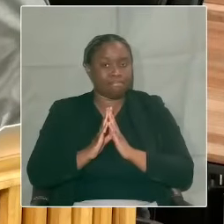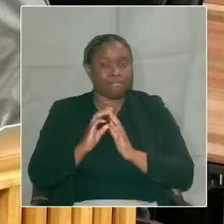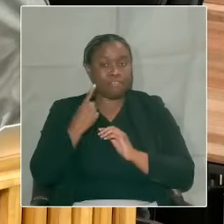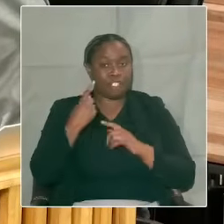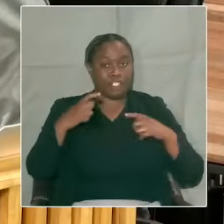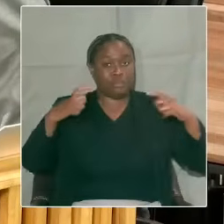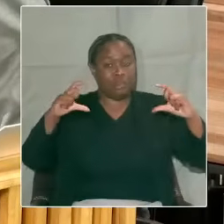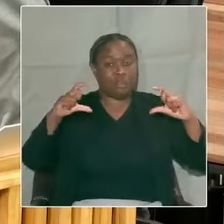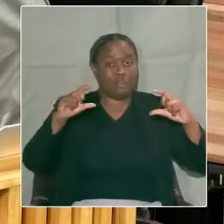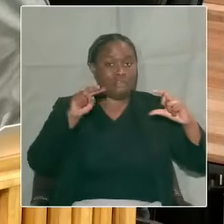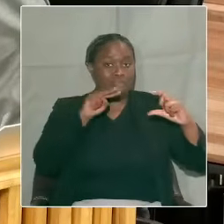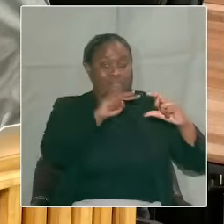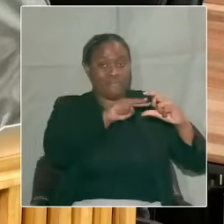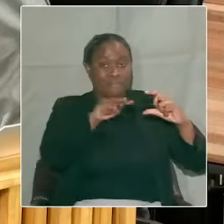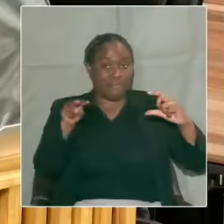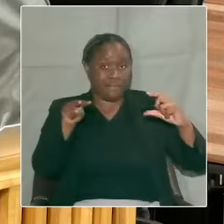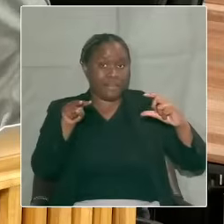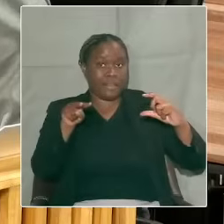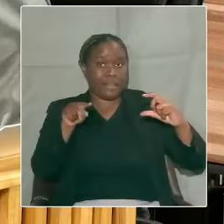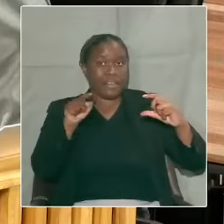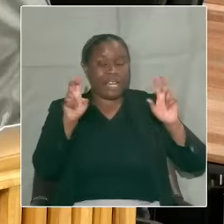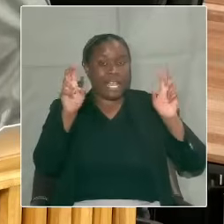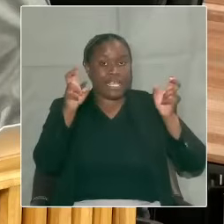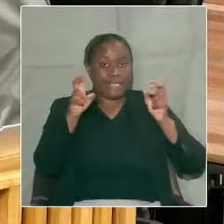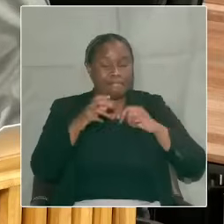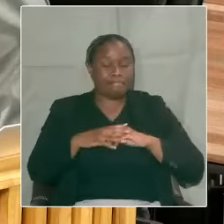first paragraph under that heading.